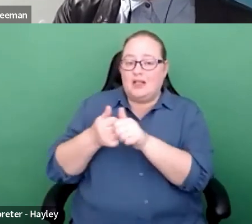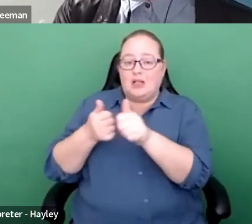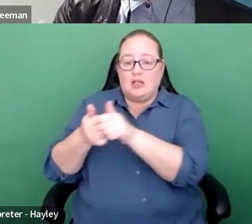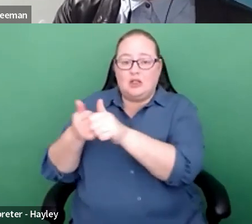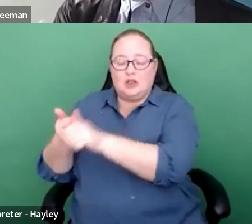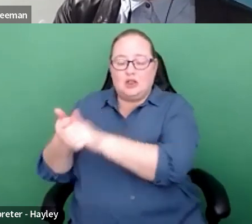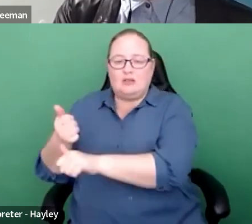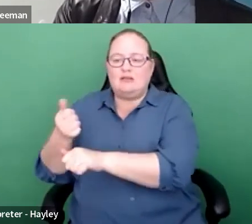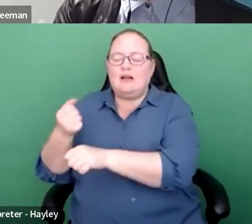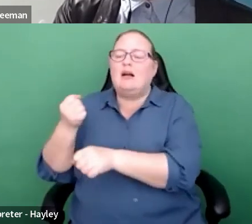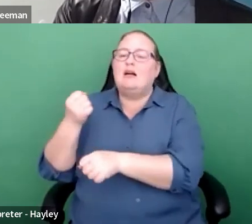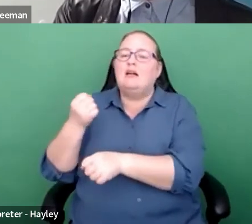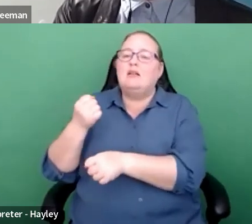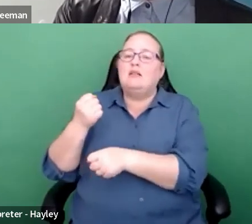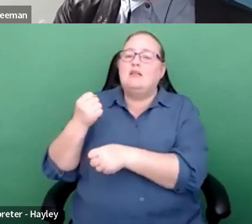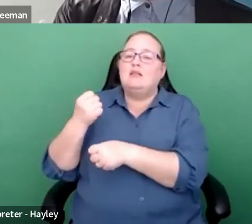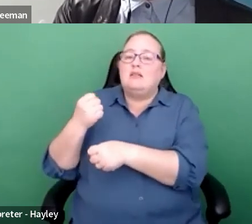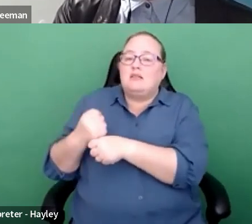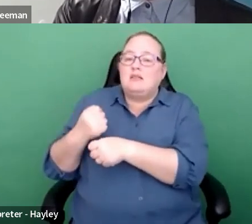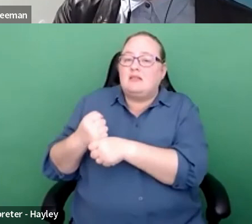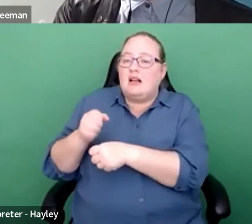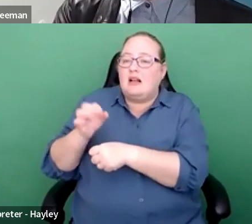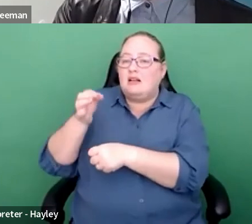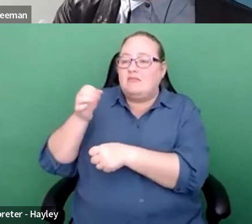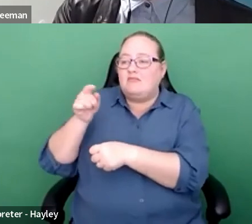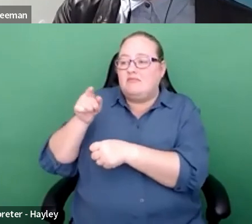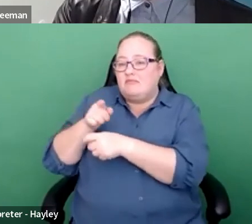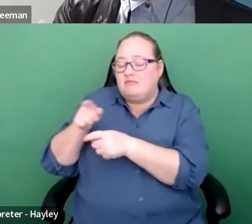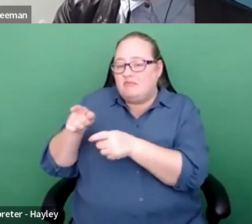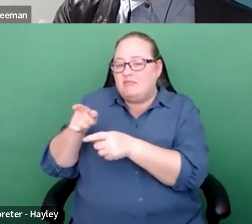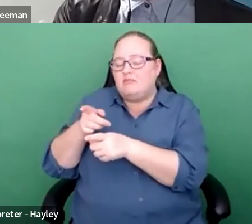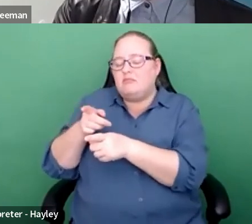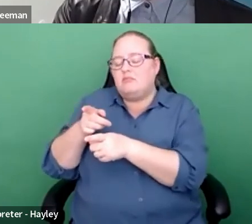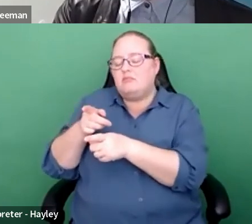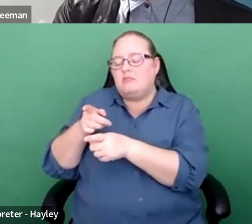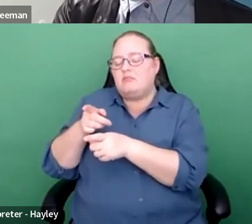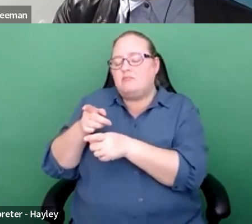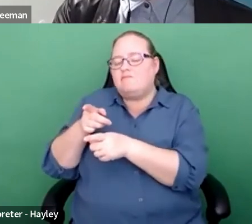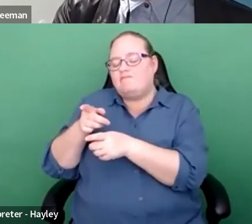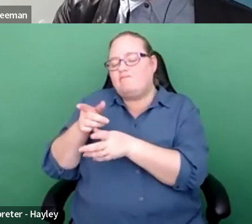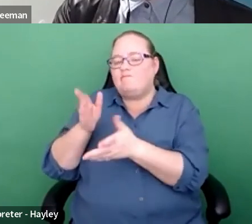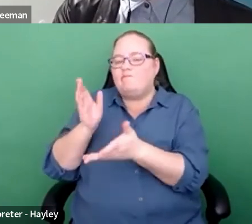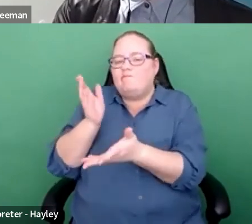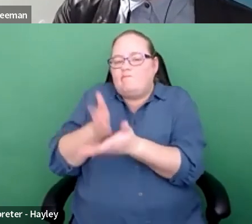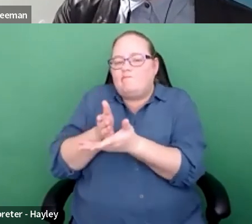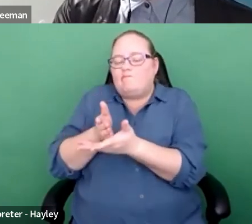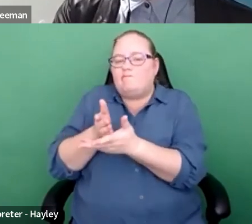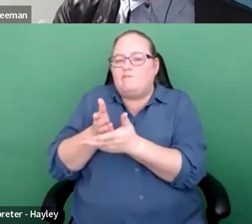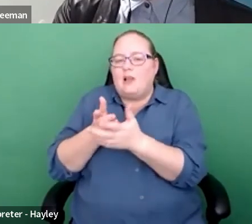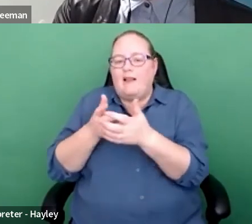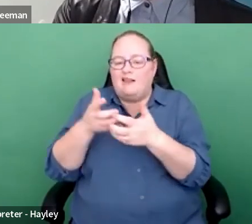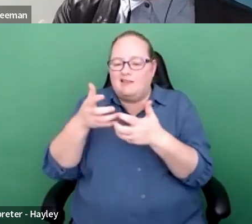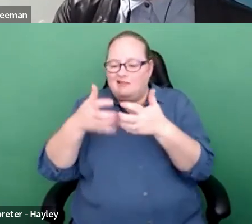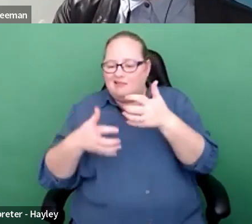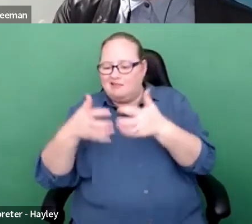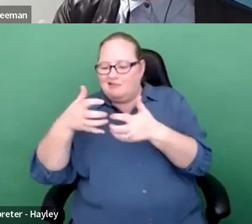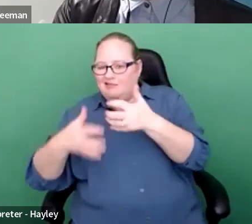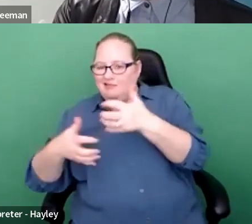deeply fragmented, and the landscape is deeply fragmented. So I'd characterize it more as ambivalence than anything